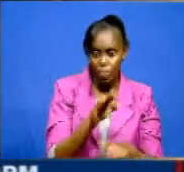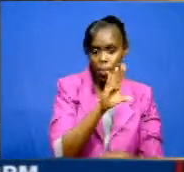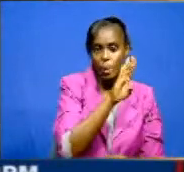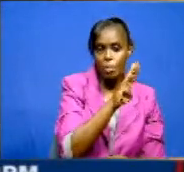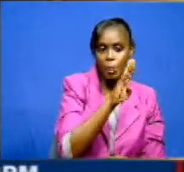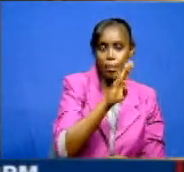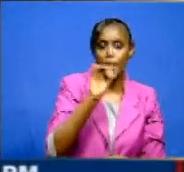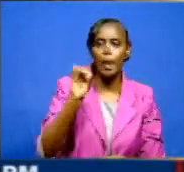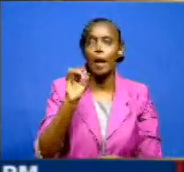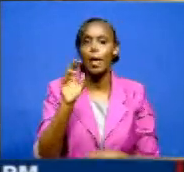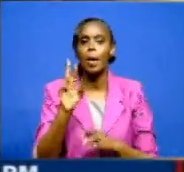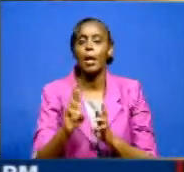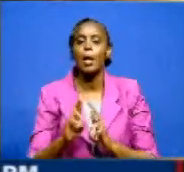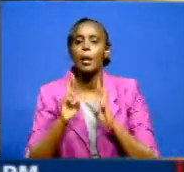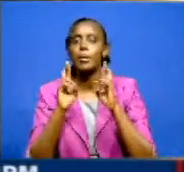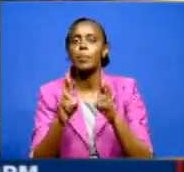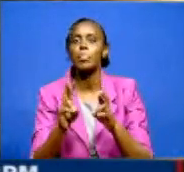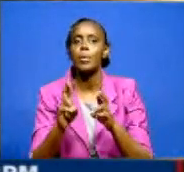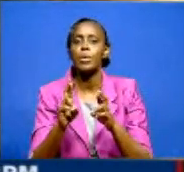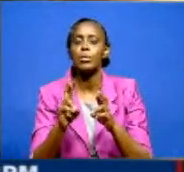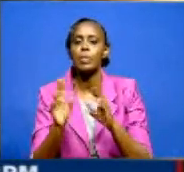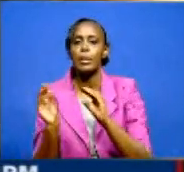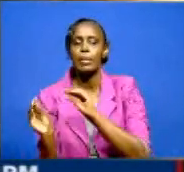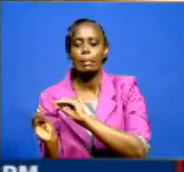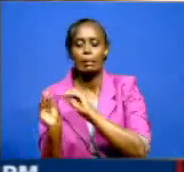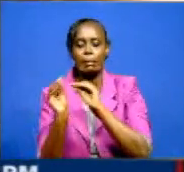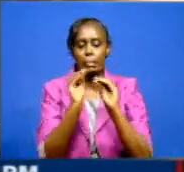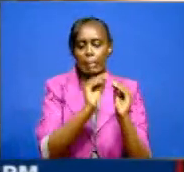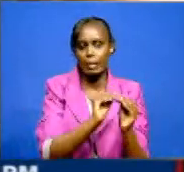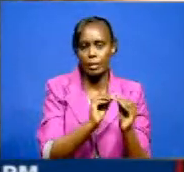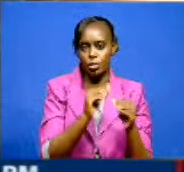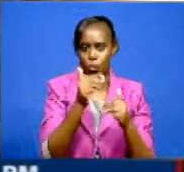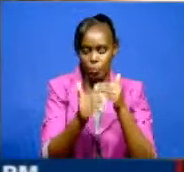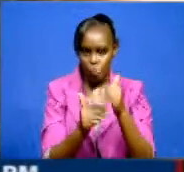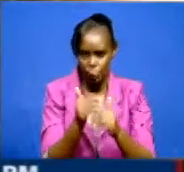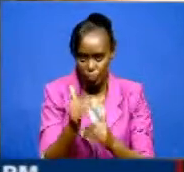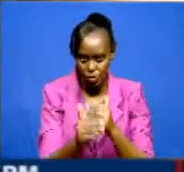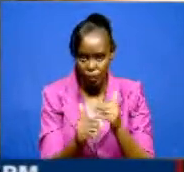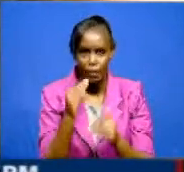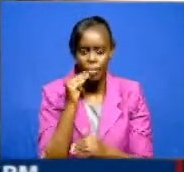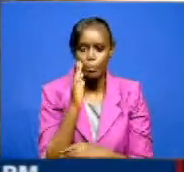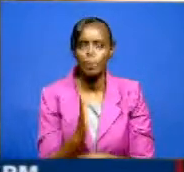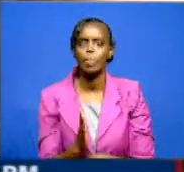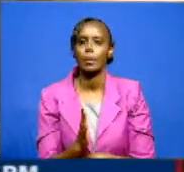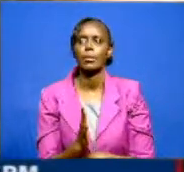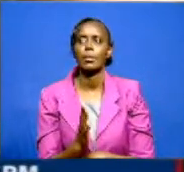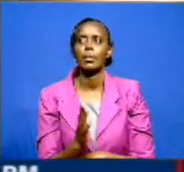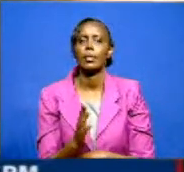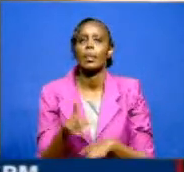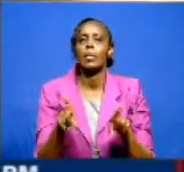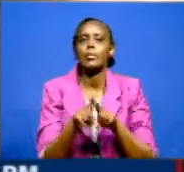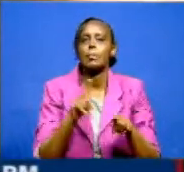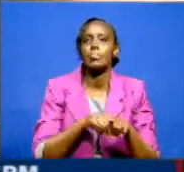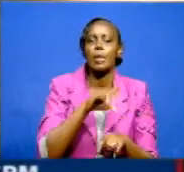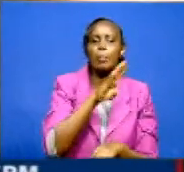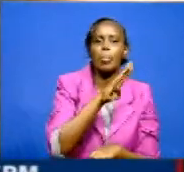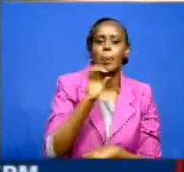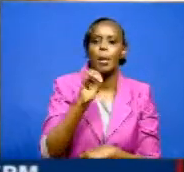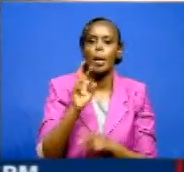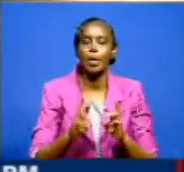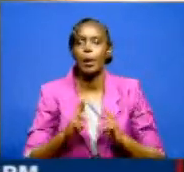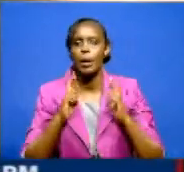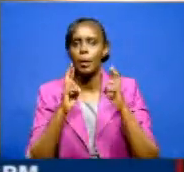report in the transition clauses. So that, Mr. Speaker, even if the BBI report was